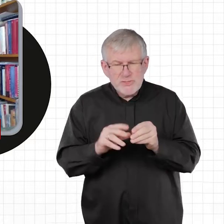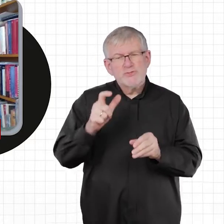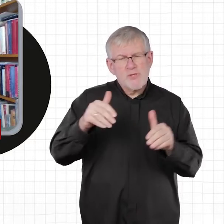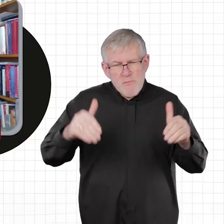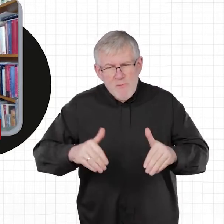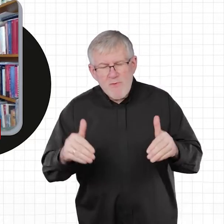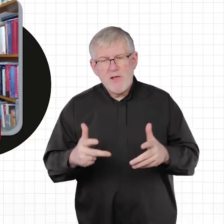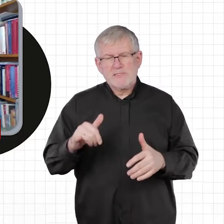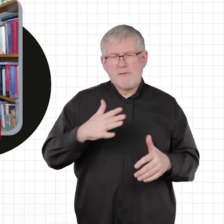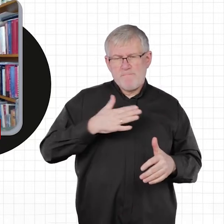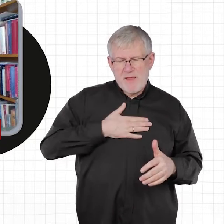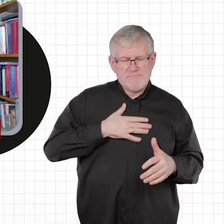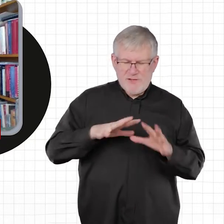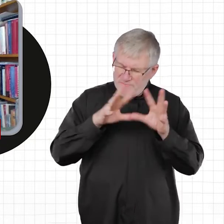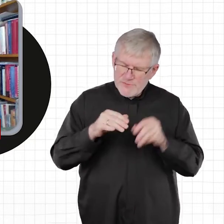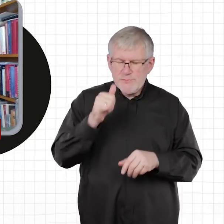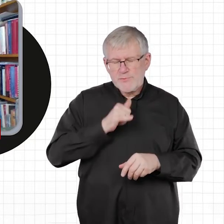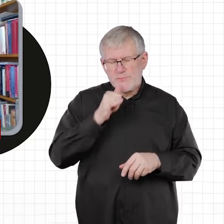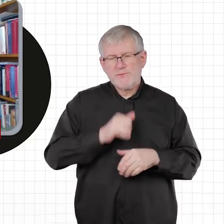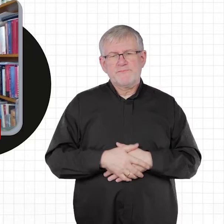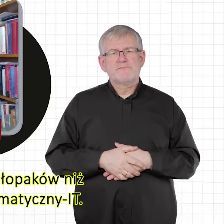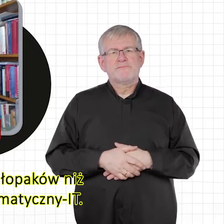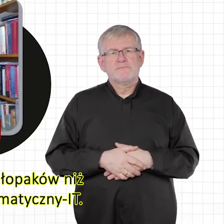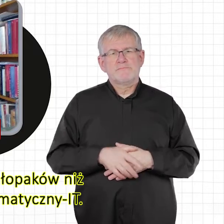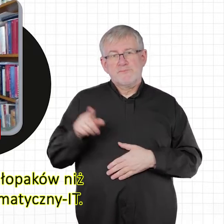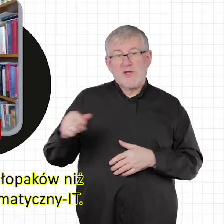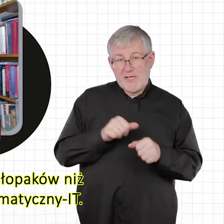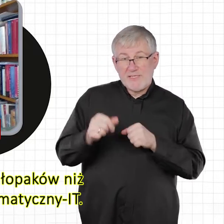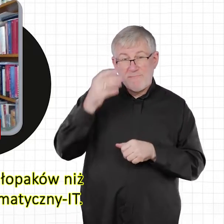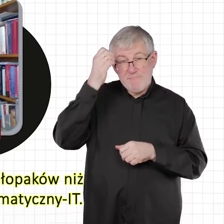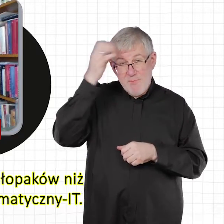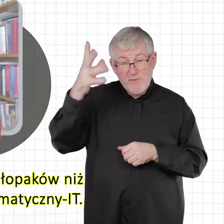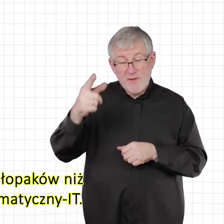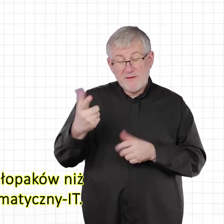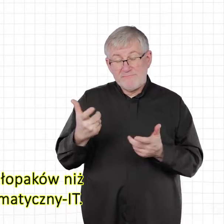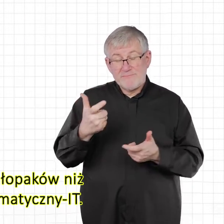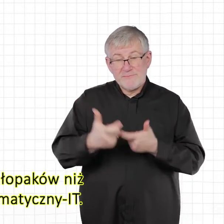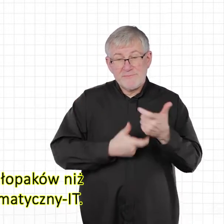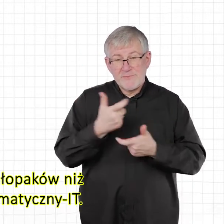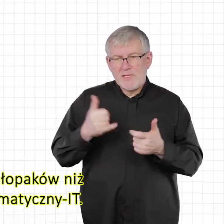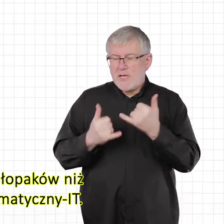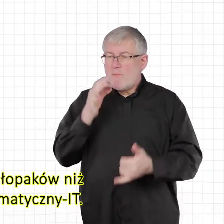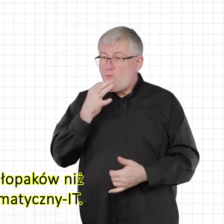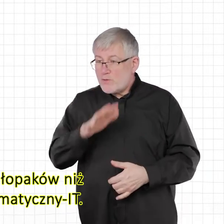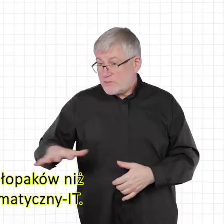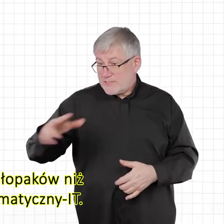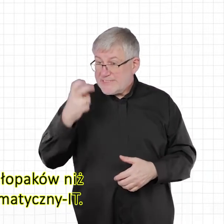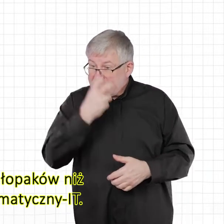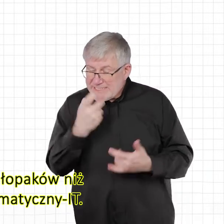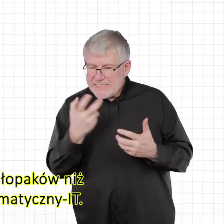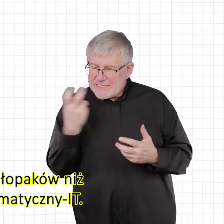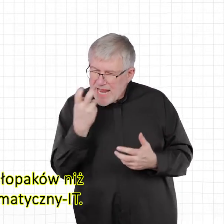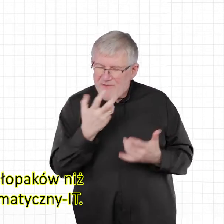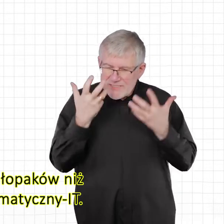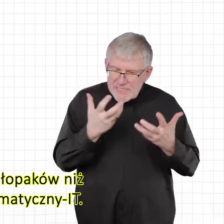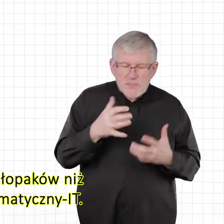it's informatics, something. And the whole school, in the